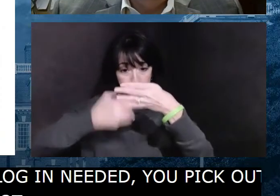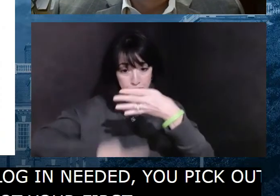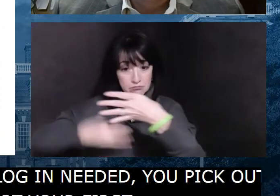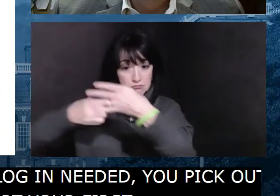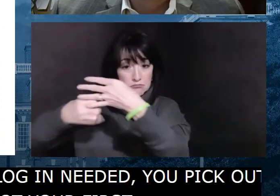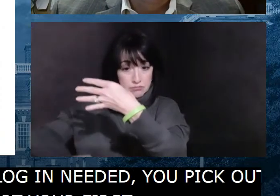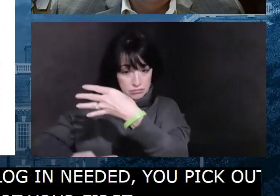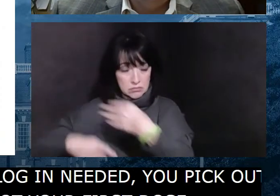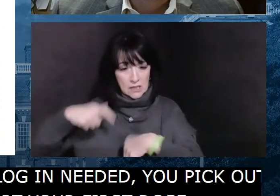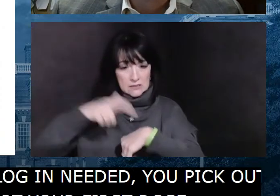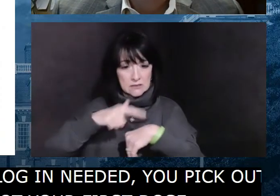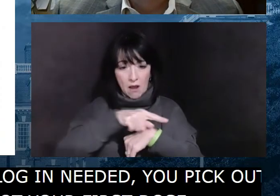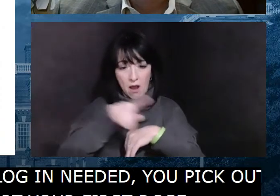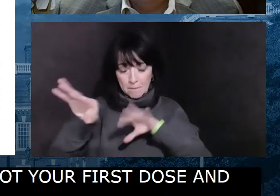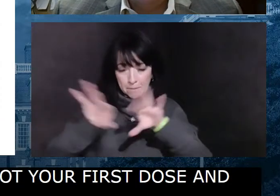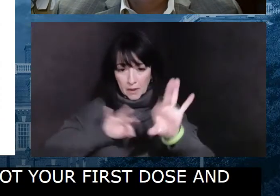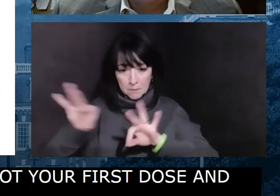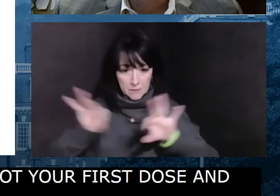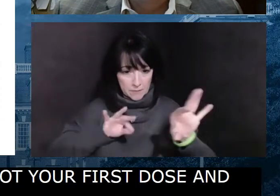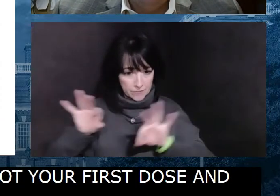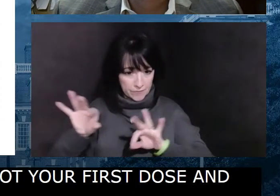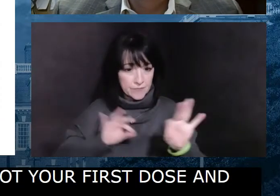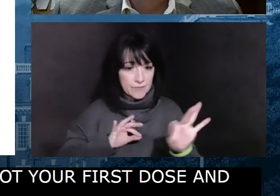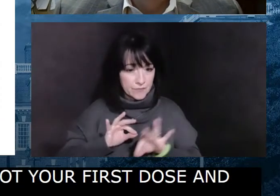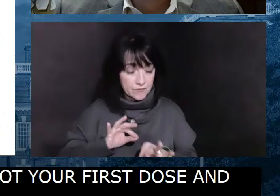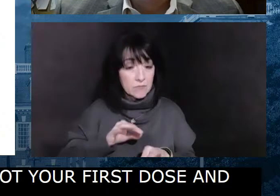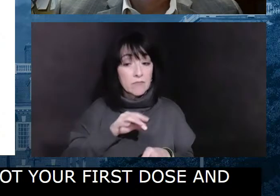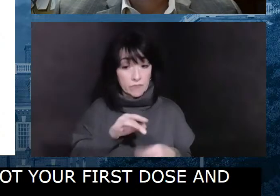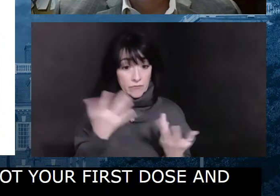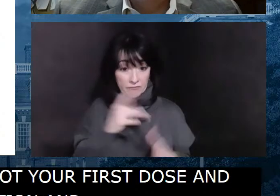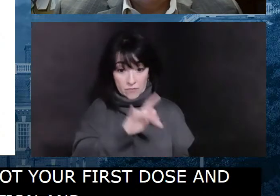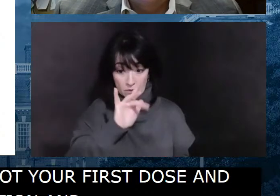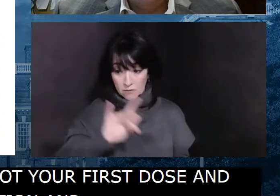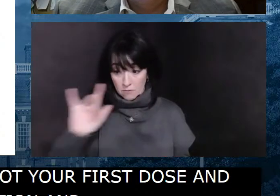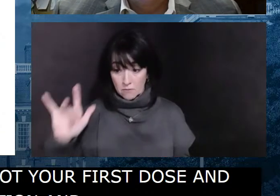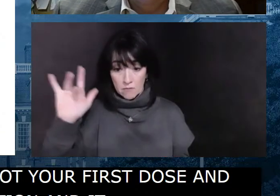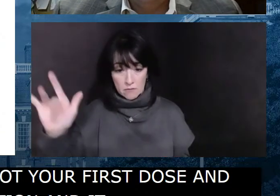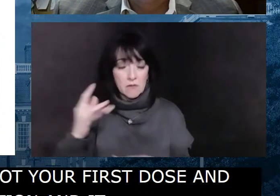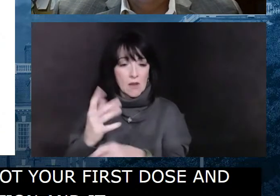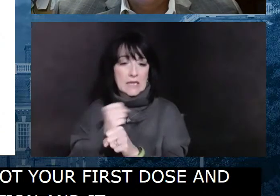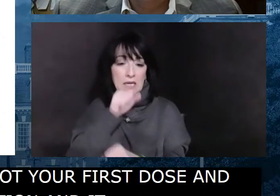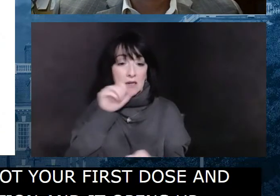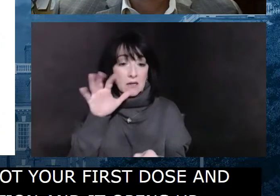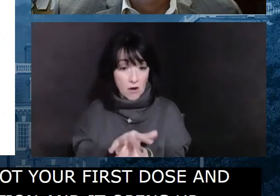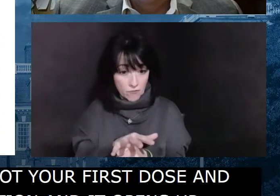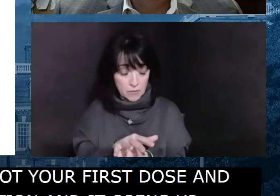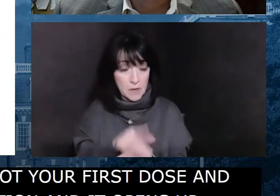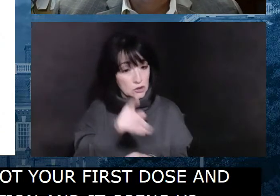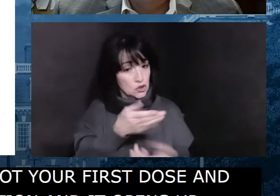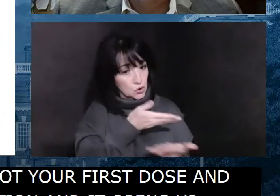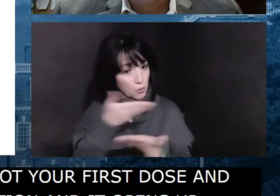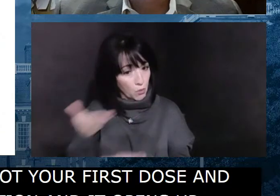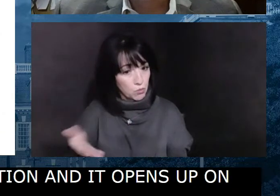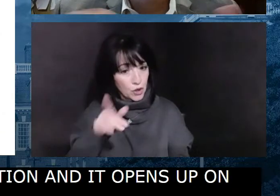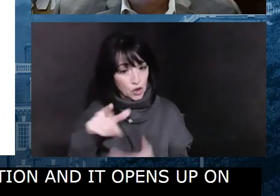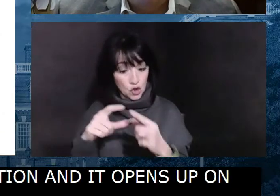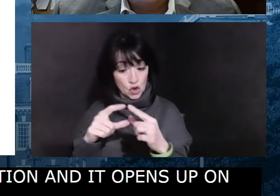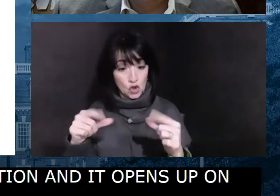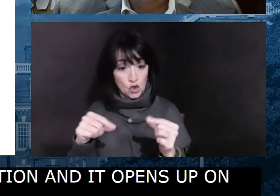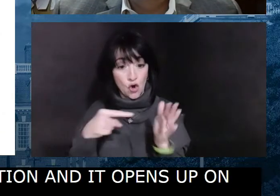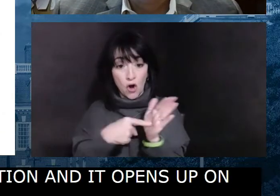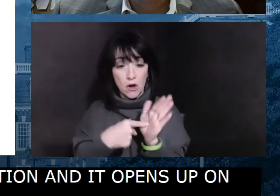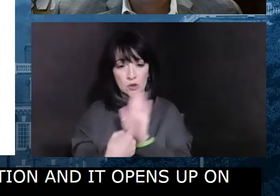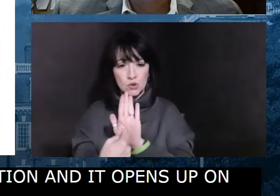up in the hours allotted. From there, you get the confirmation. Make sure you bring your vaccination card to the site. So we make sure we get the